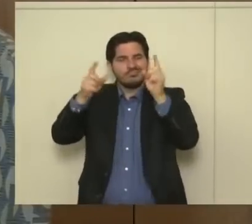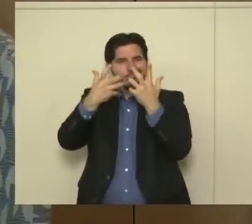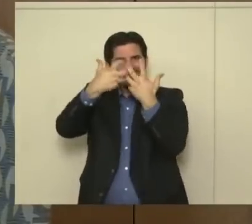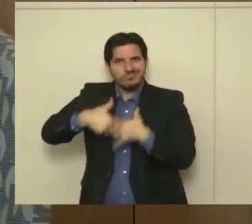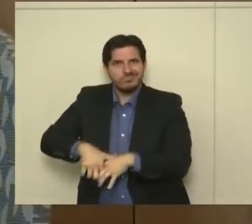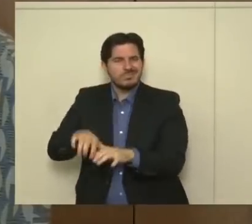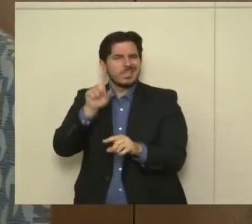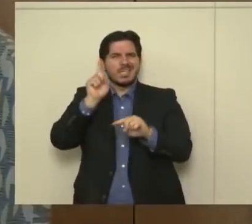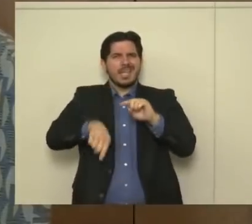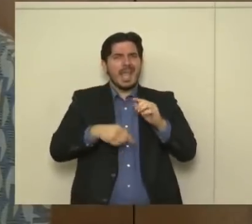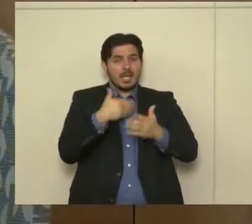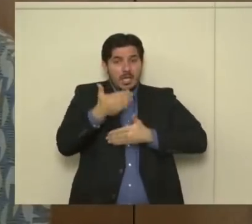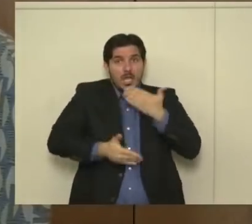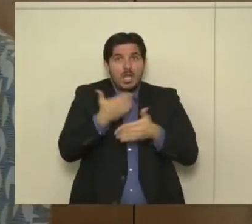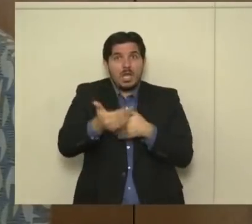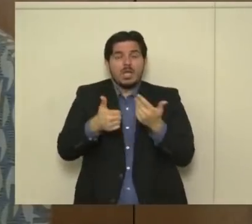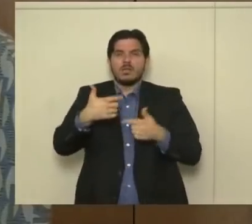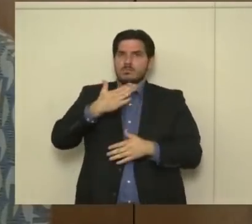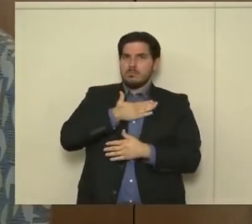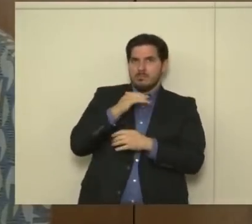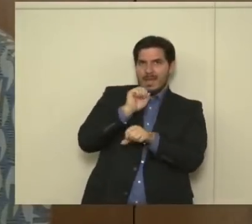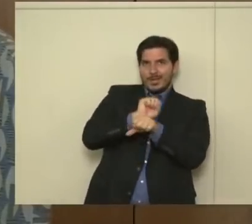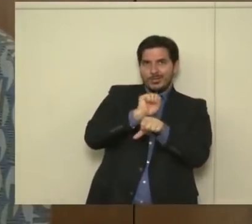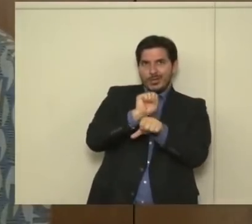to chase testing supplies.